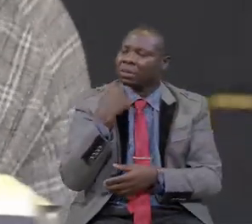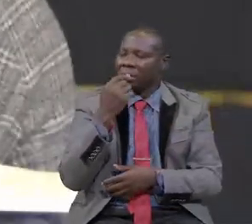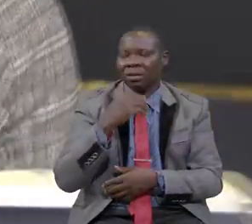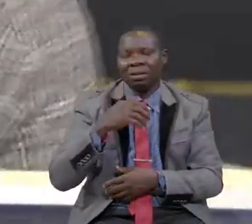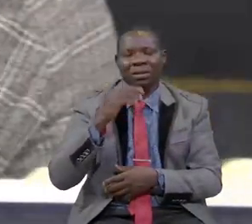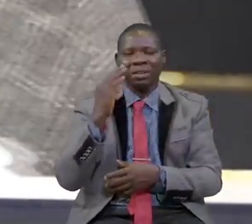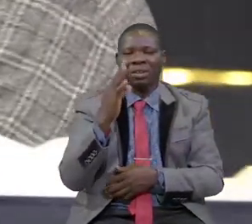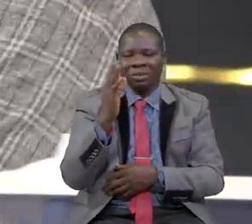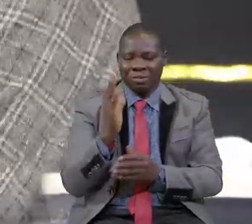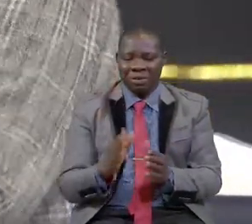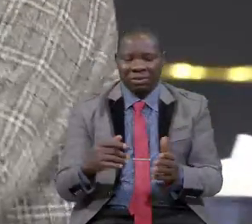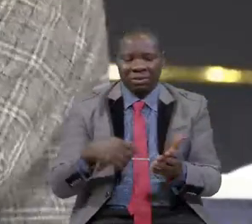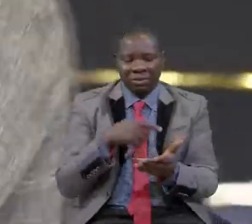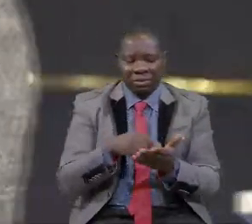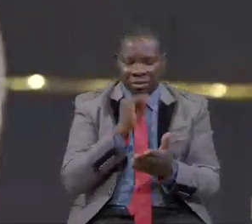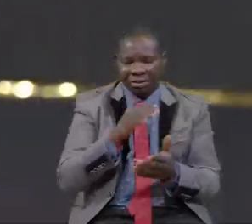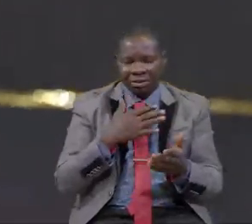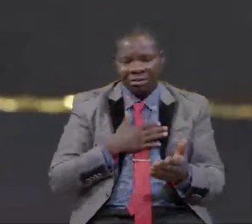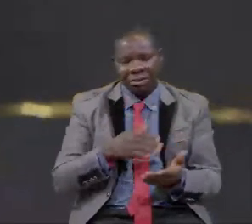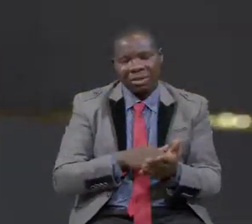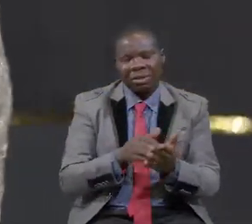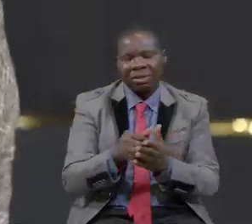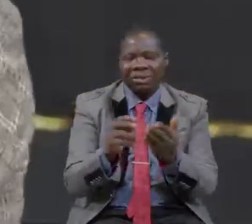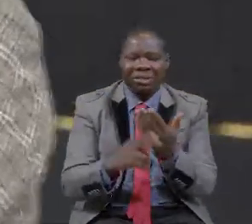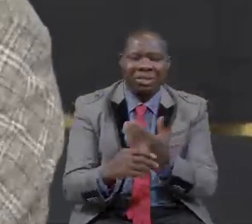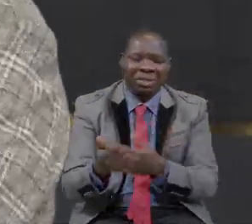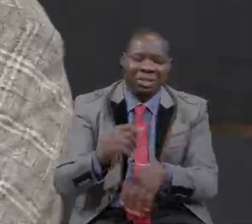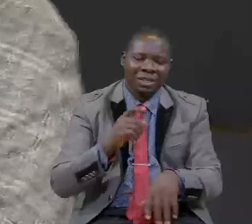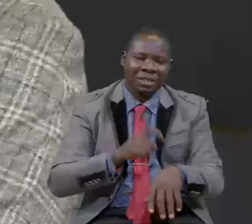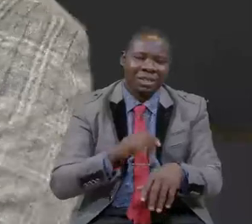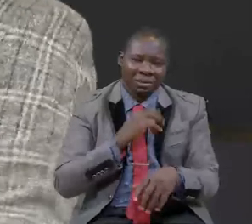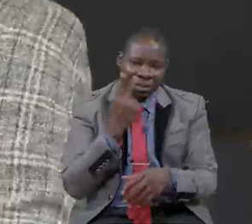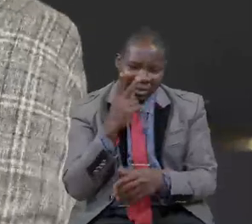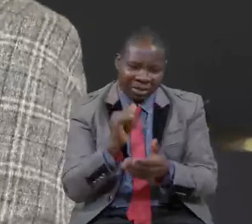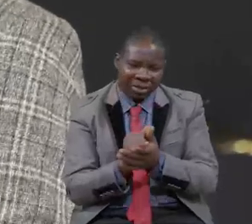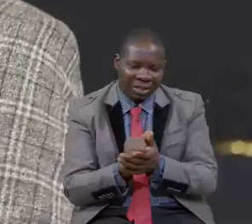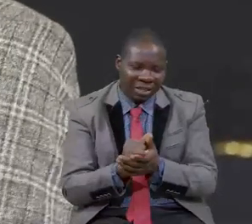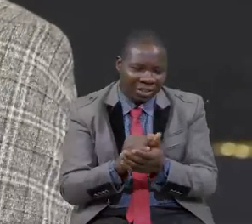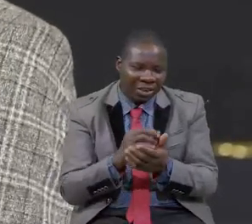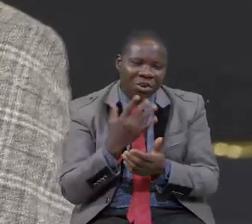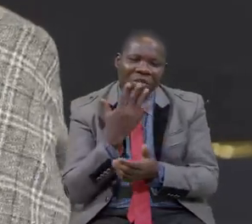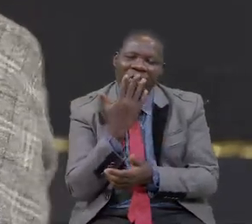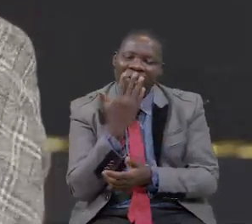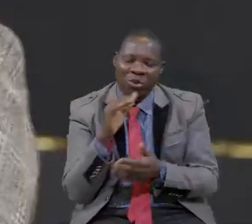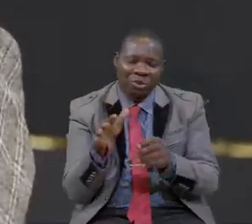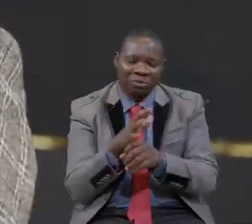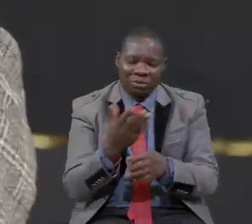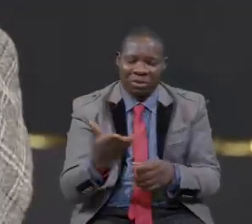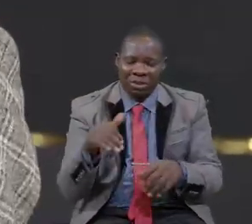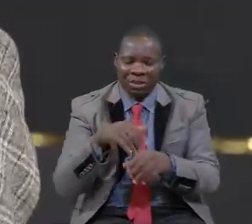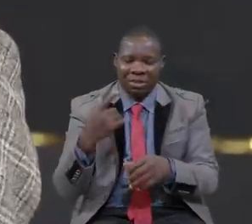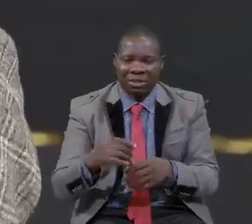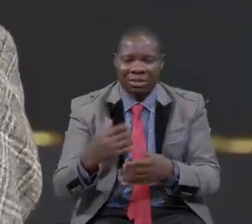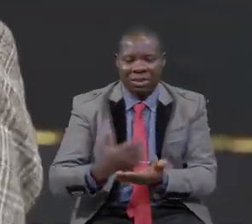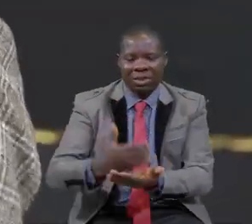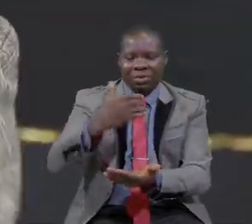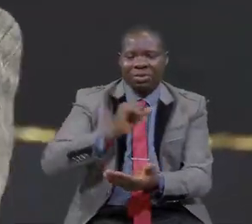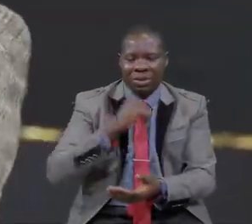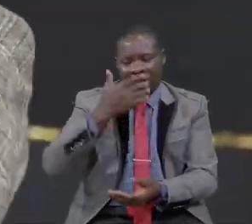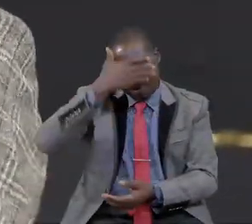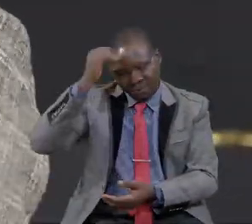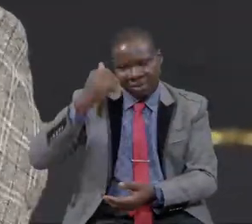my weakness. Anytime I see that colorful thing inside the bottle, I forget myself and